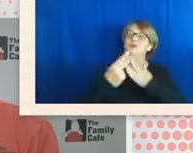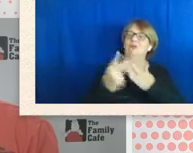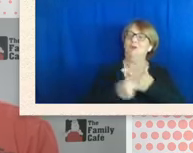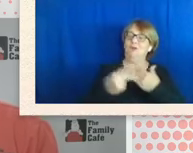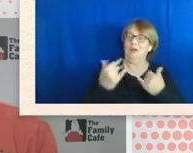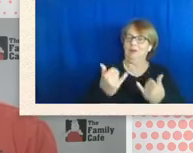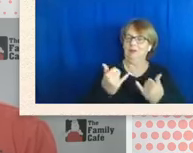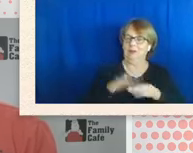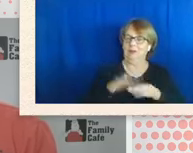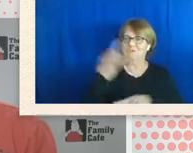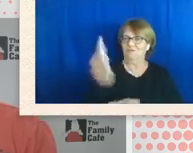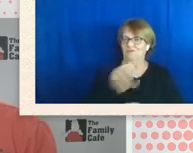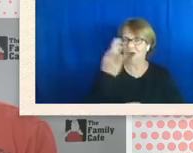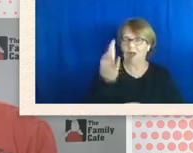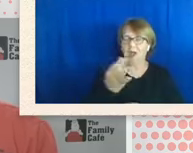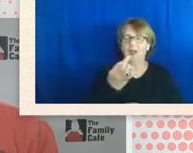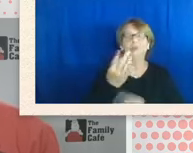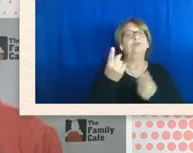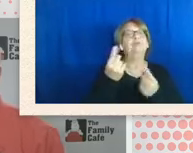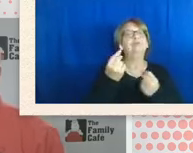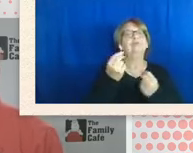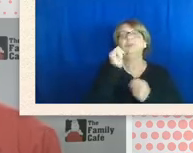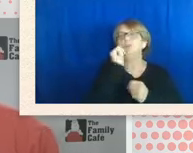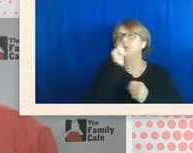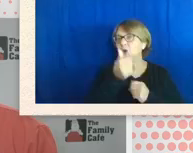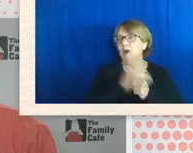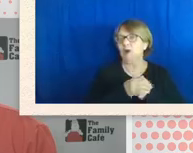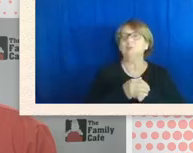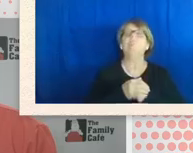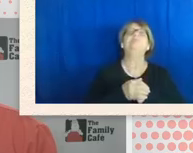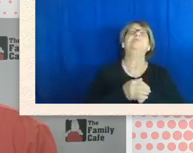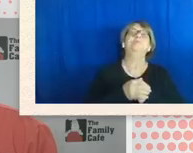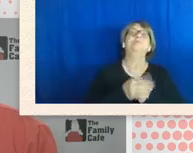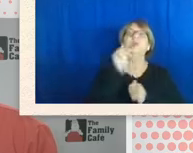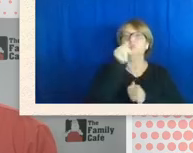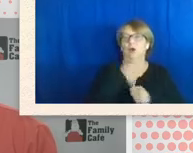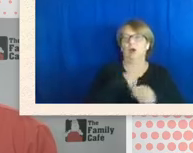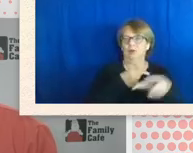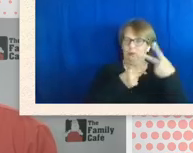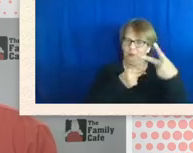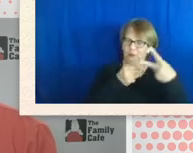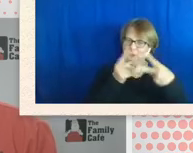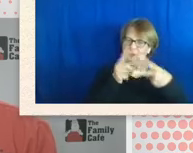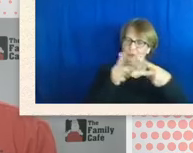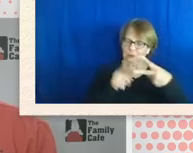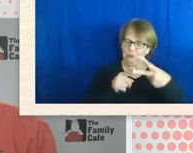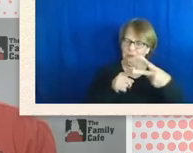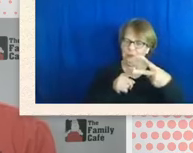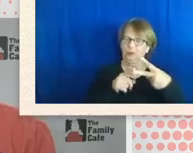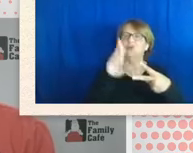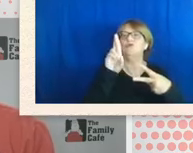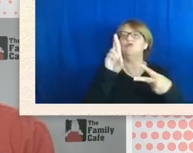Friday. What do we have going on tomorrow, Joe? Tomorrow we have two more sessions, both of which are roundtables. At